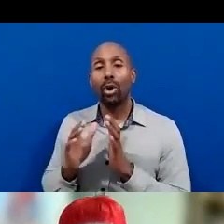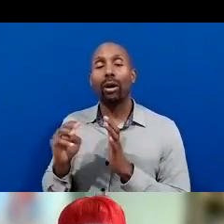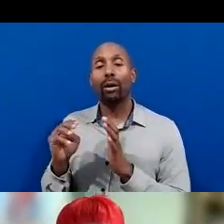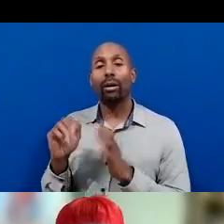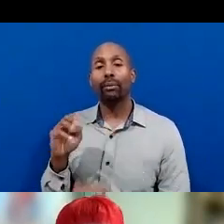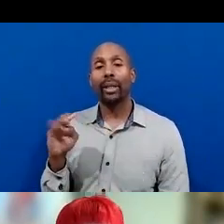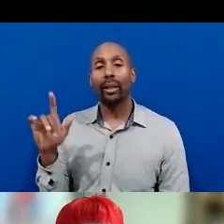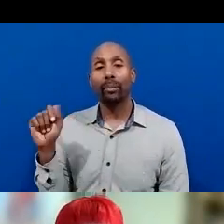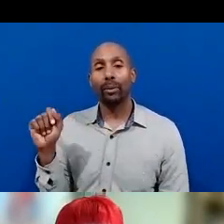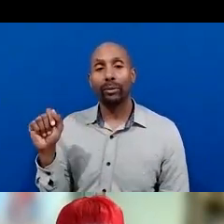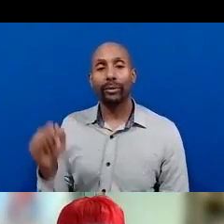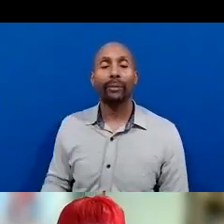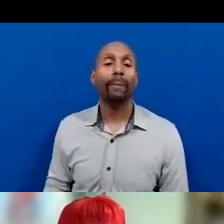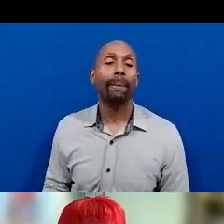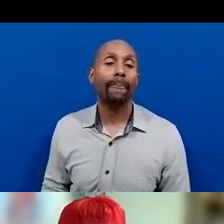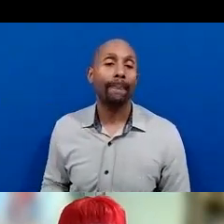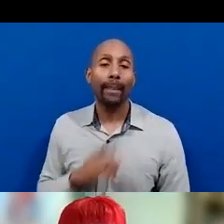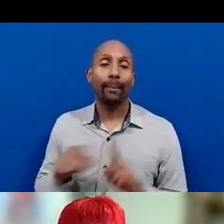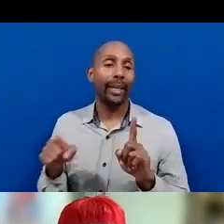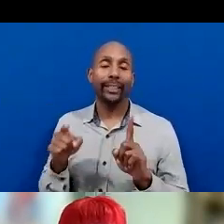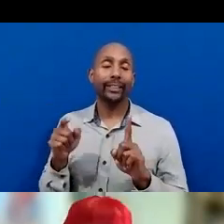what's the word I'm looking for? It has not been